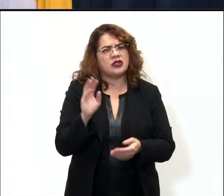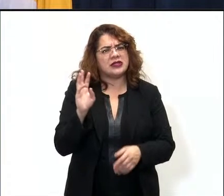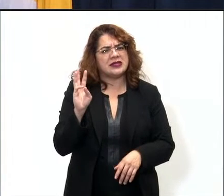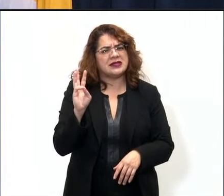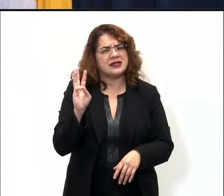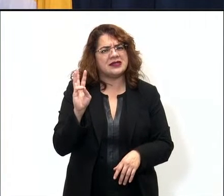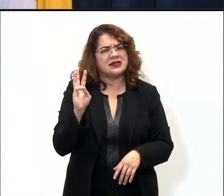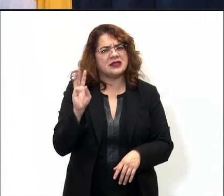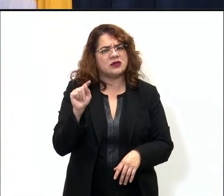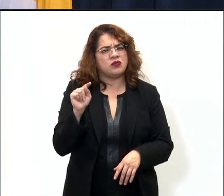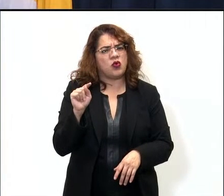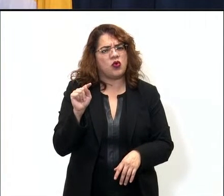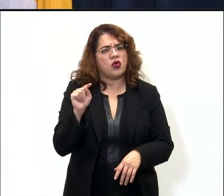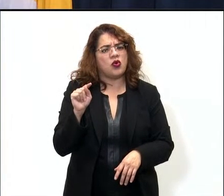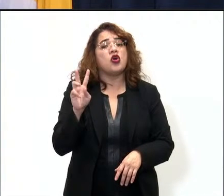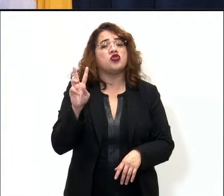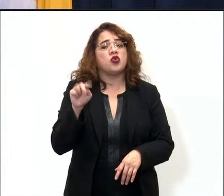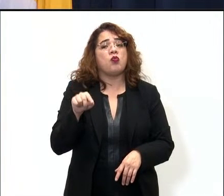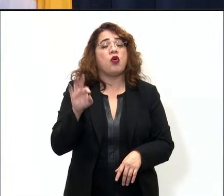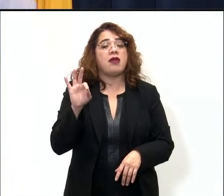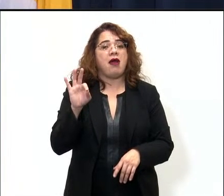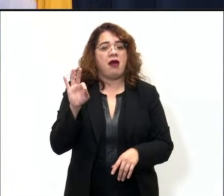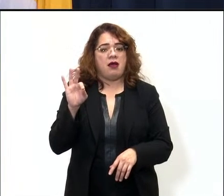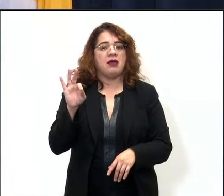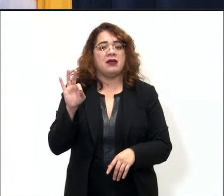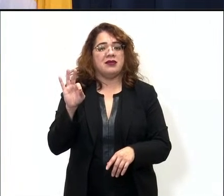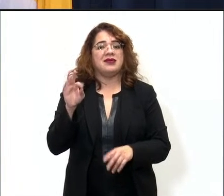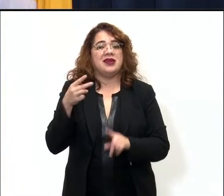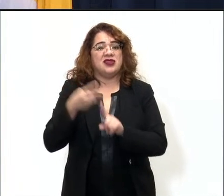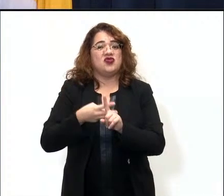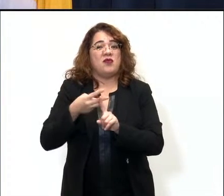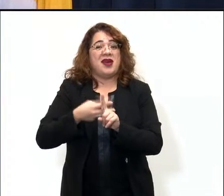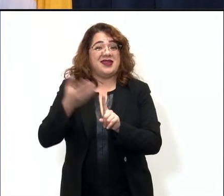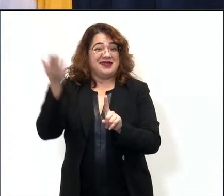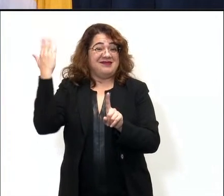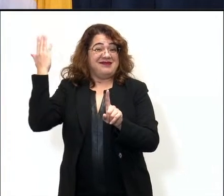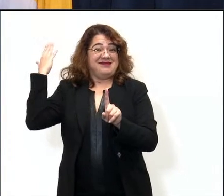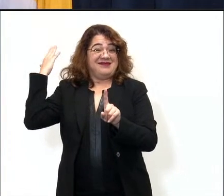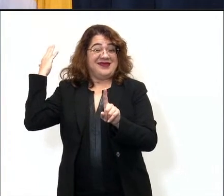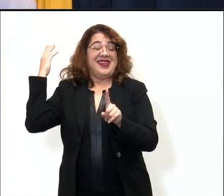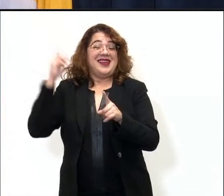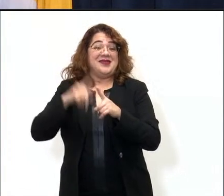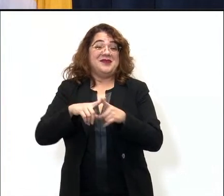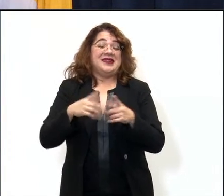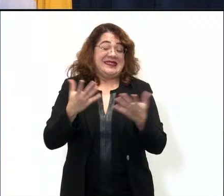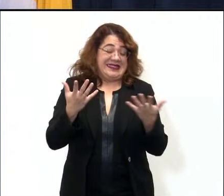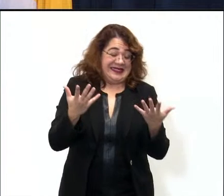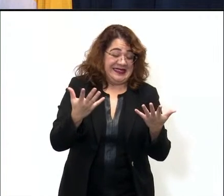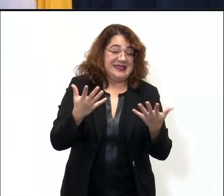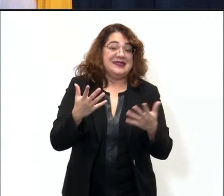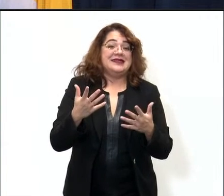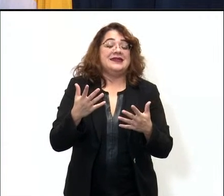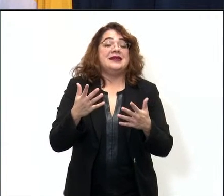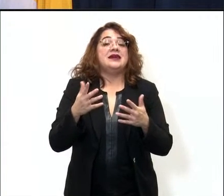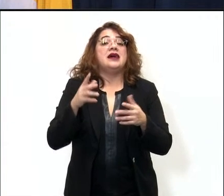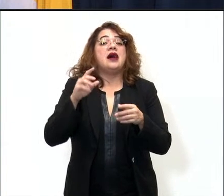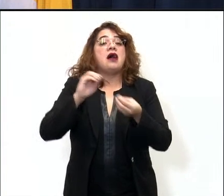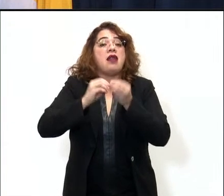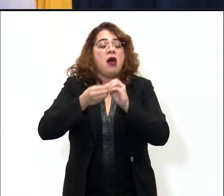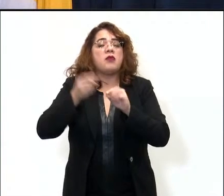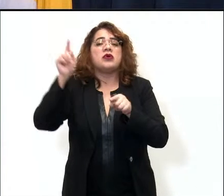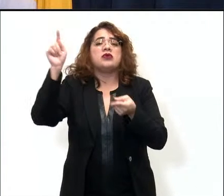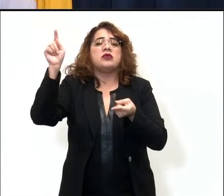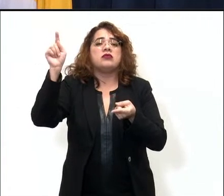2.9%, just a couple months ago. As the mayor has mentioned, the numbers have increased. So just for some